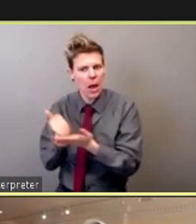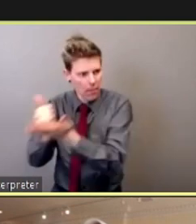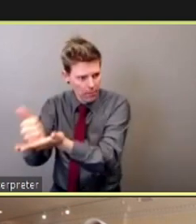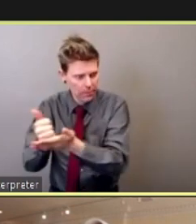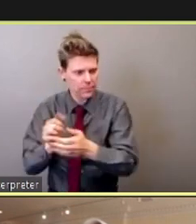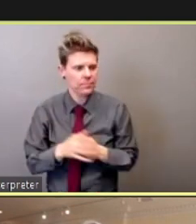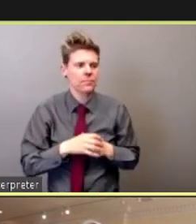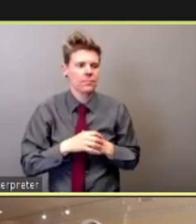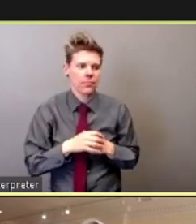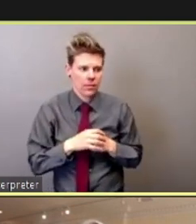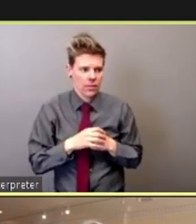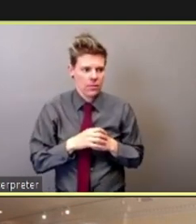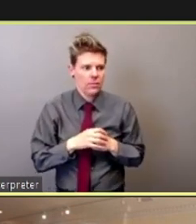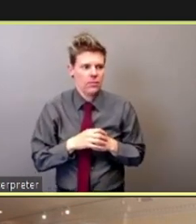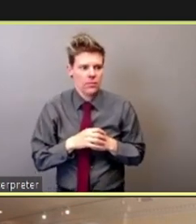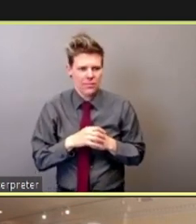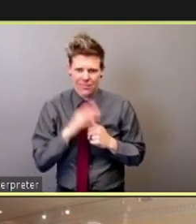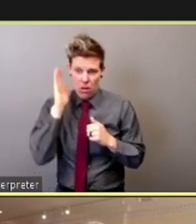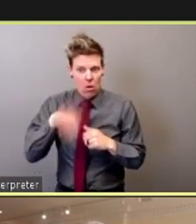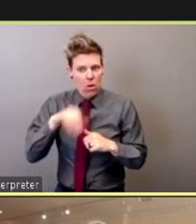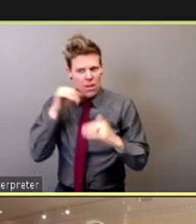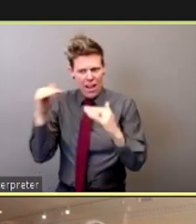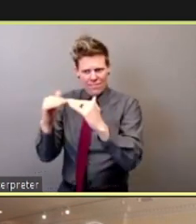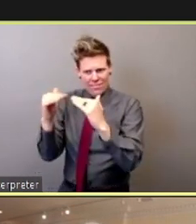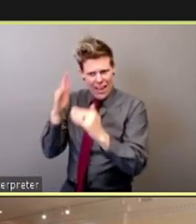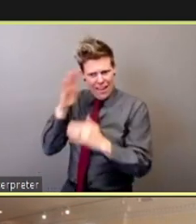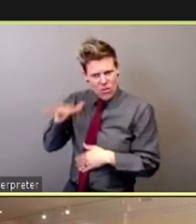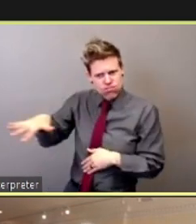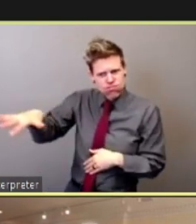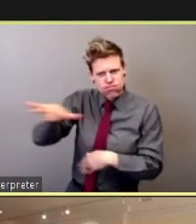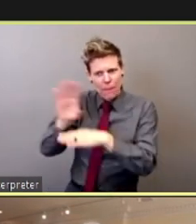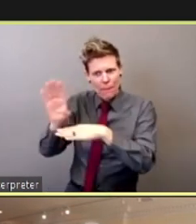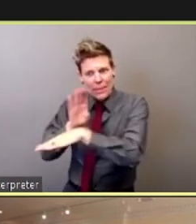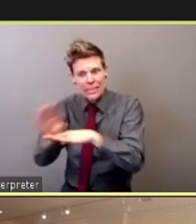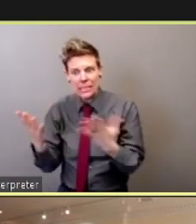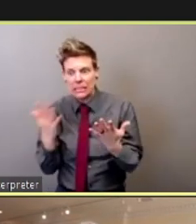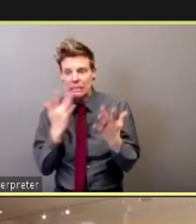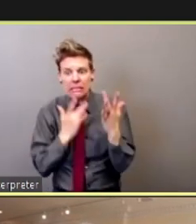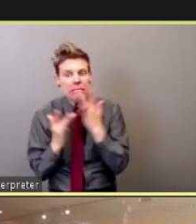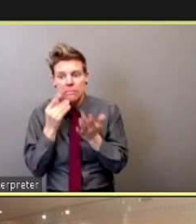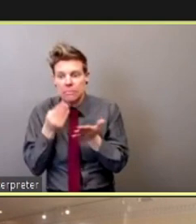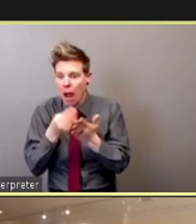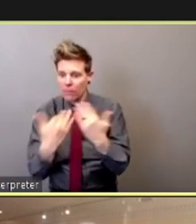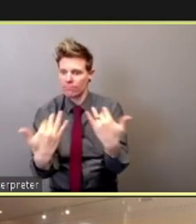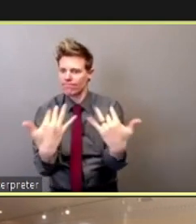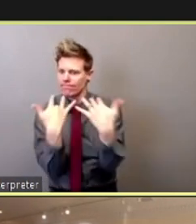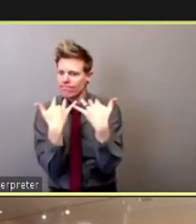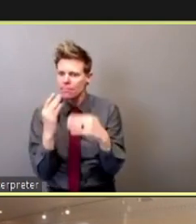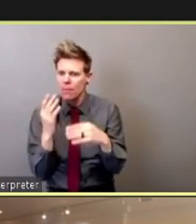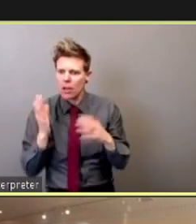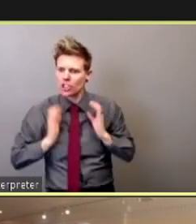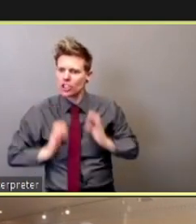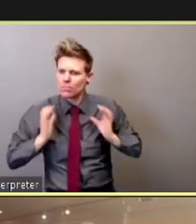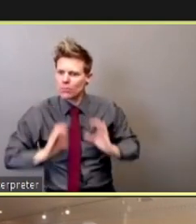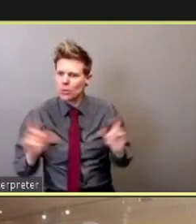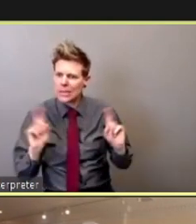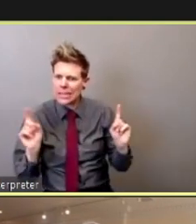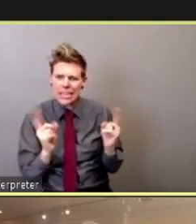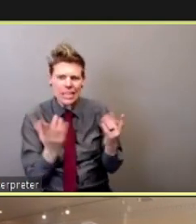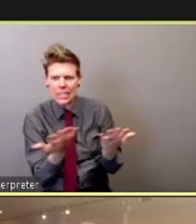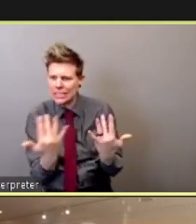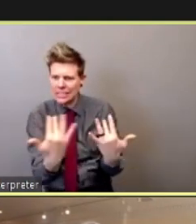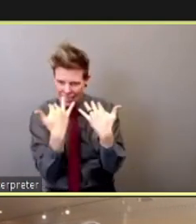really unfairly punished small businesses with indoor clientele like restaurants. And so this is